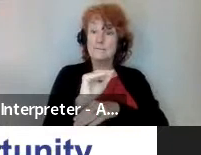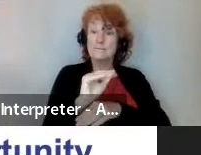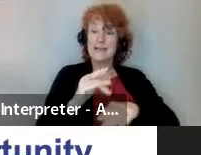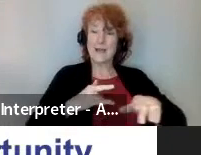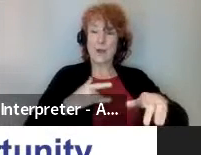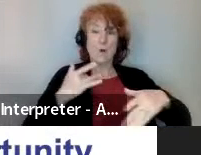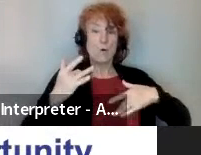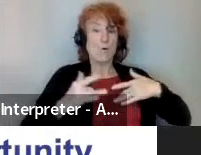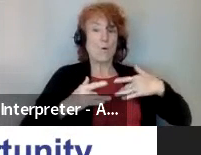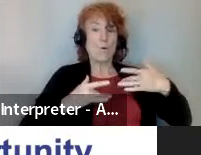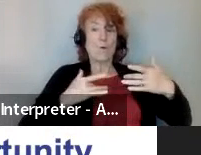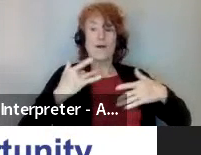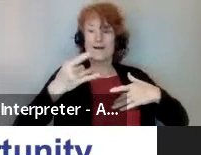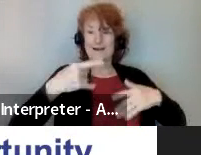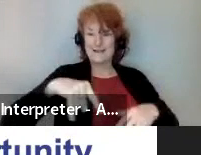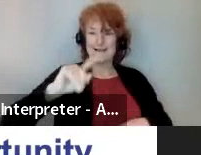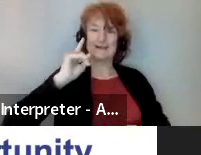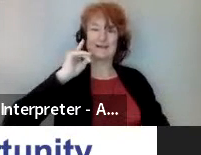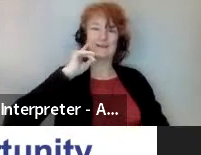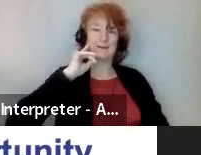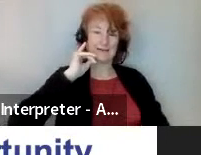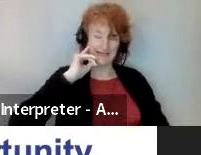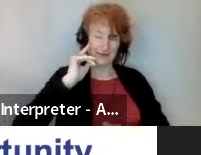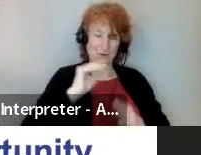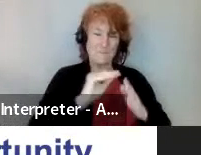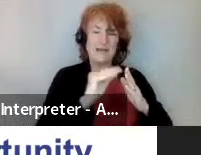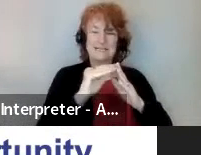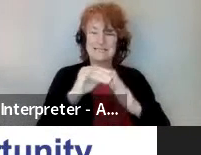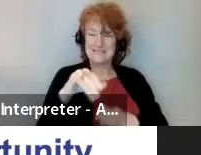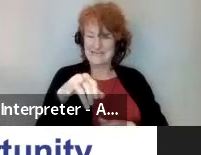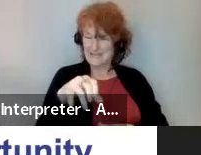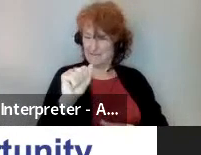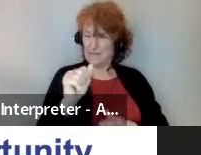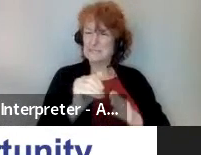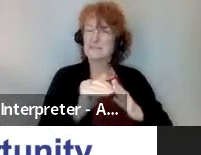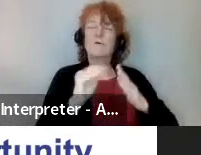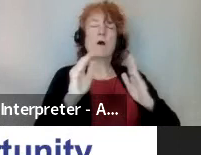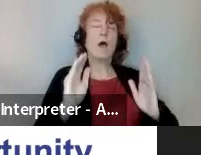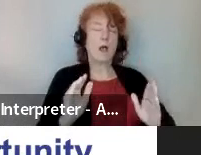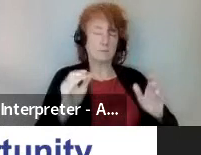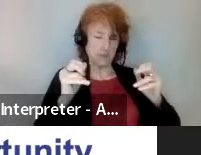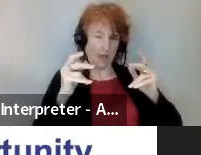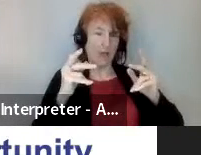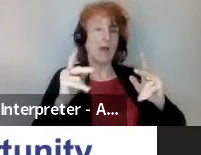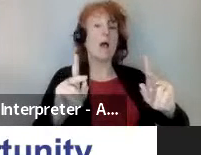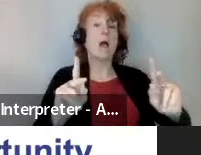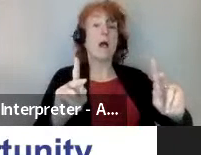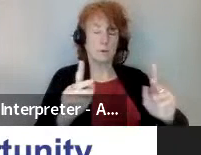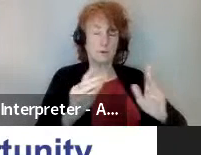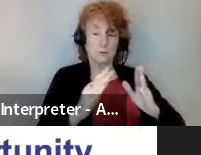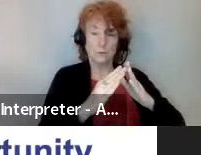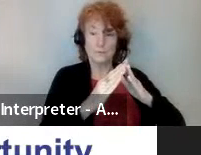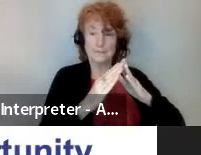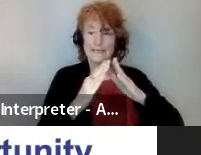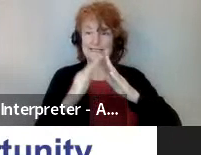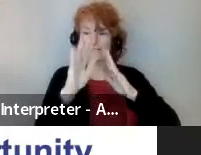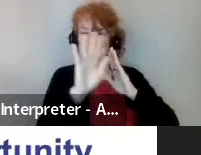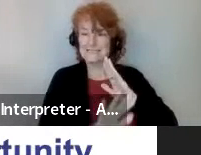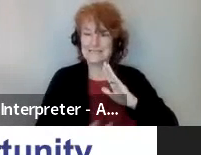for you to hear about City of Yes for Housing Opportunity, a citywide text amendment that will change zoning to allow for equitable housing